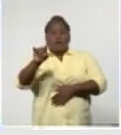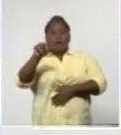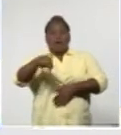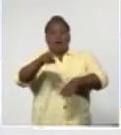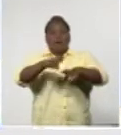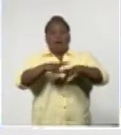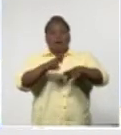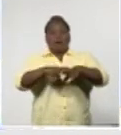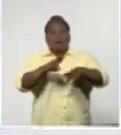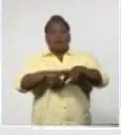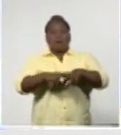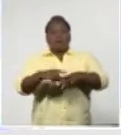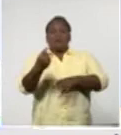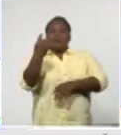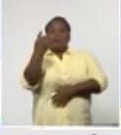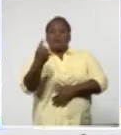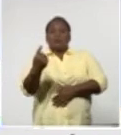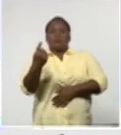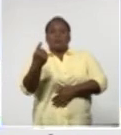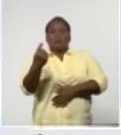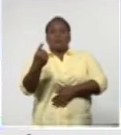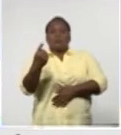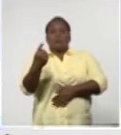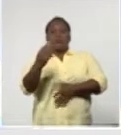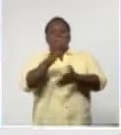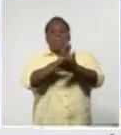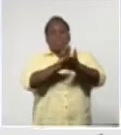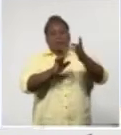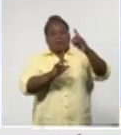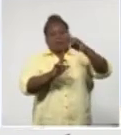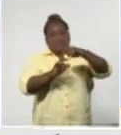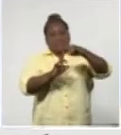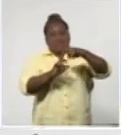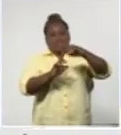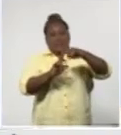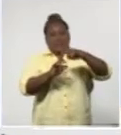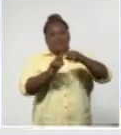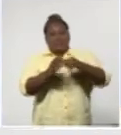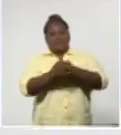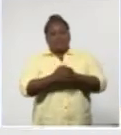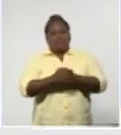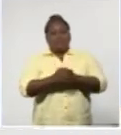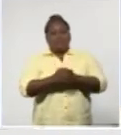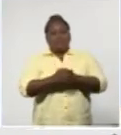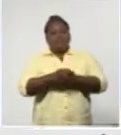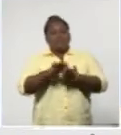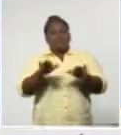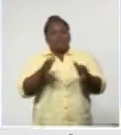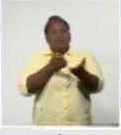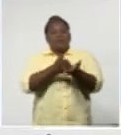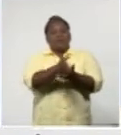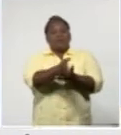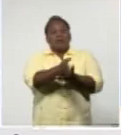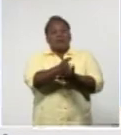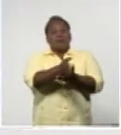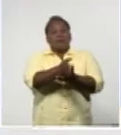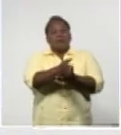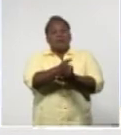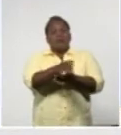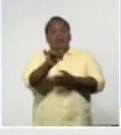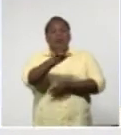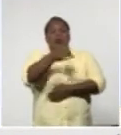From today's discharges, 9 are from Havana province and 1 is from Matanzas.